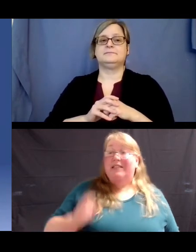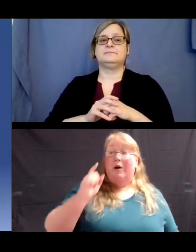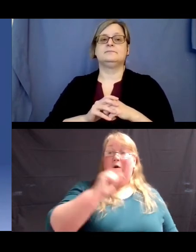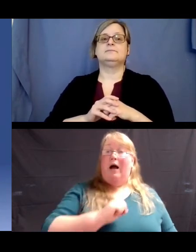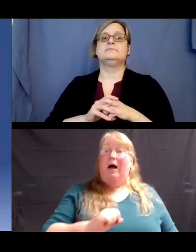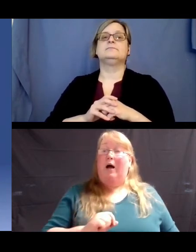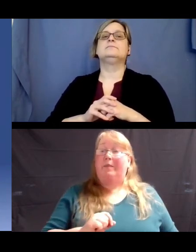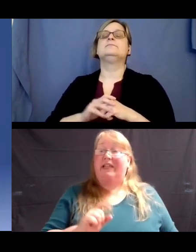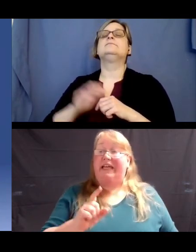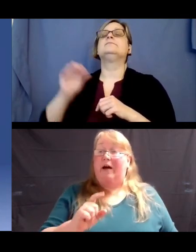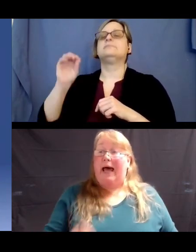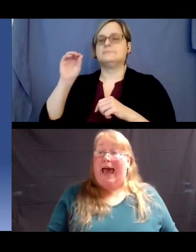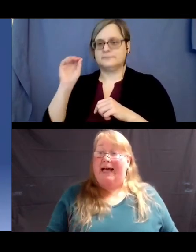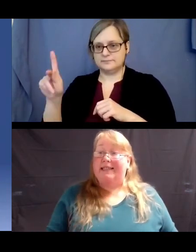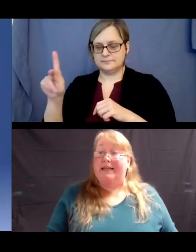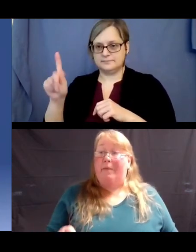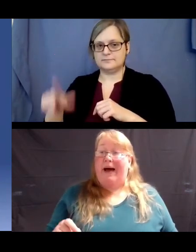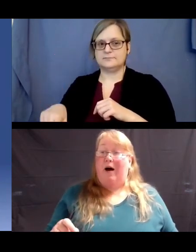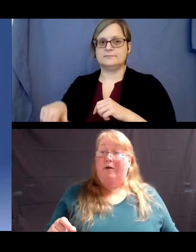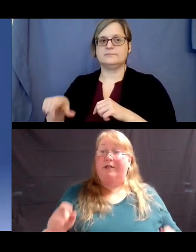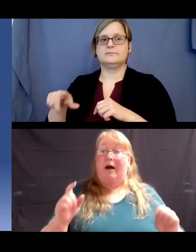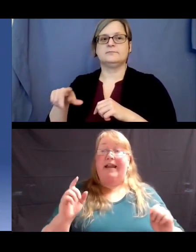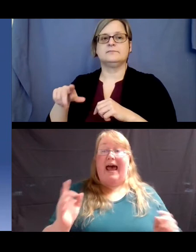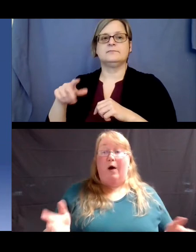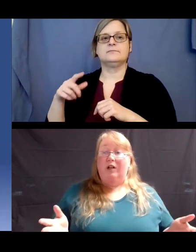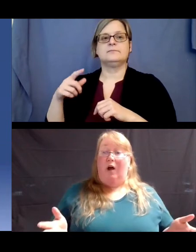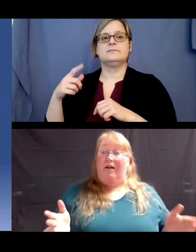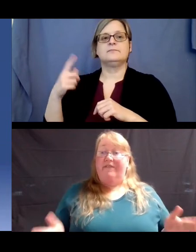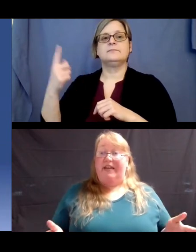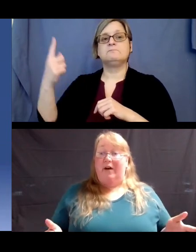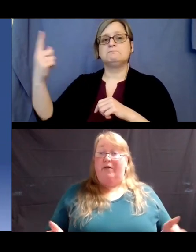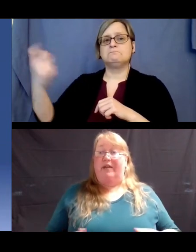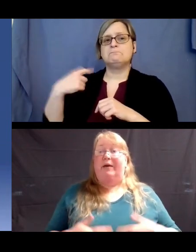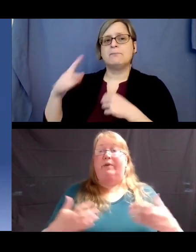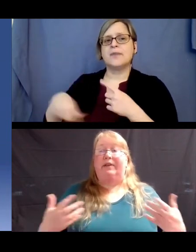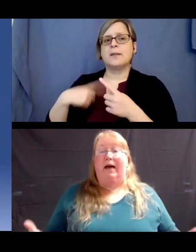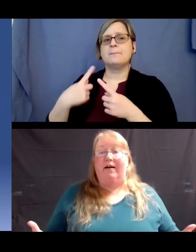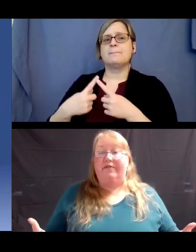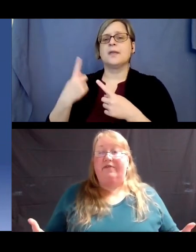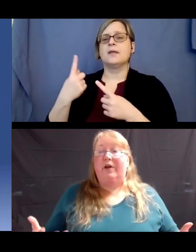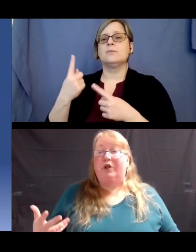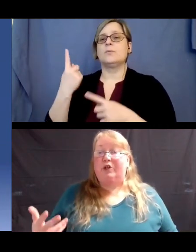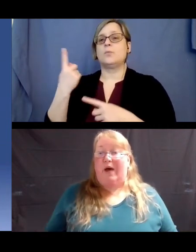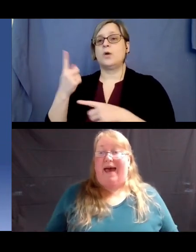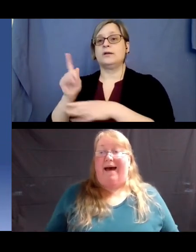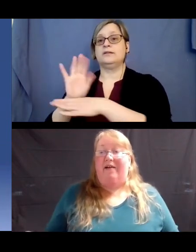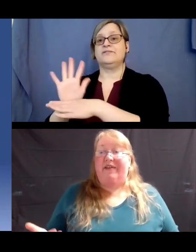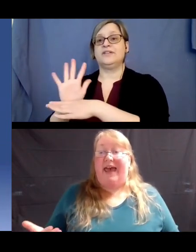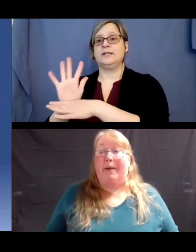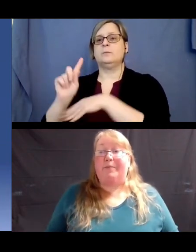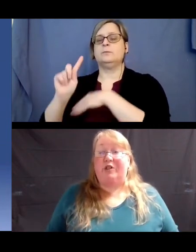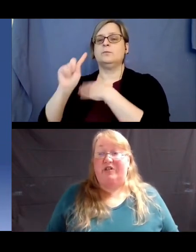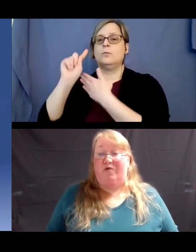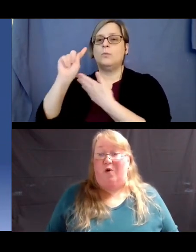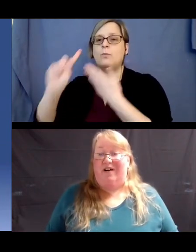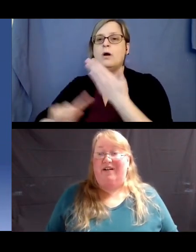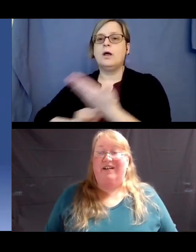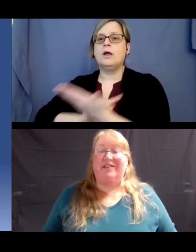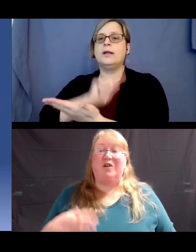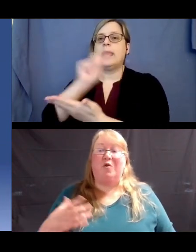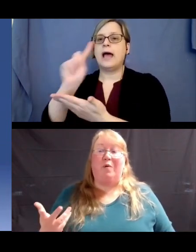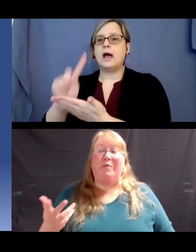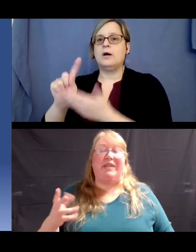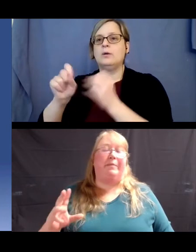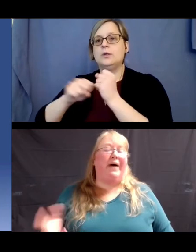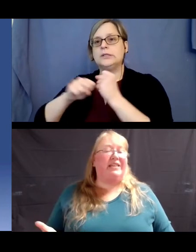Okay, so Lita asked about an hour-long video that they would love to have captions for.